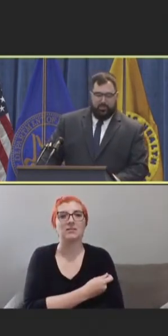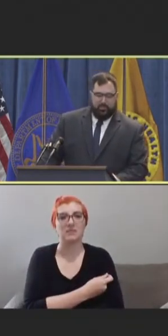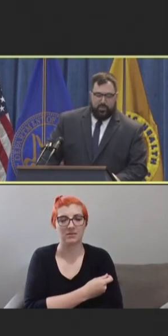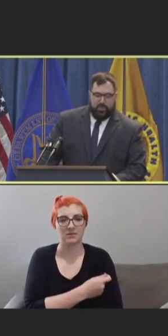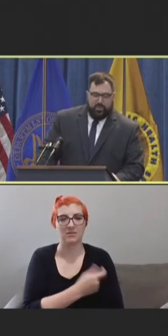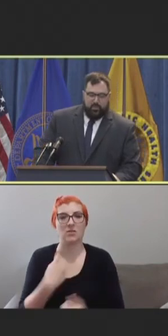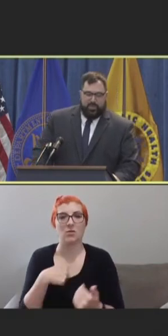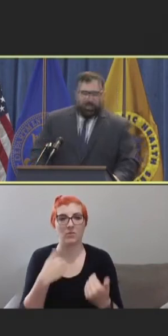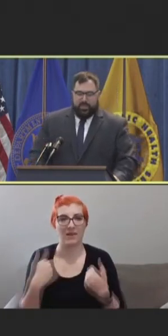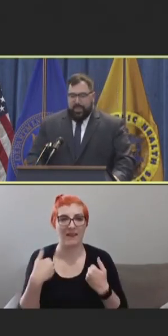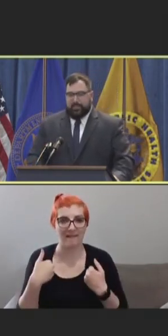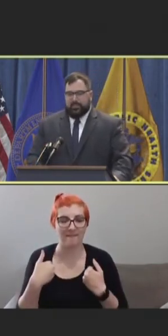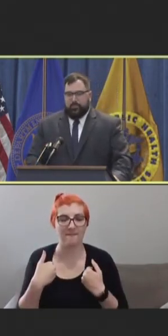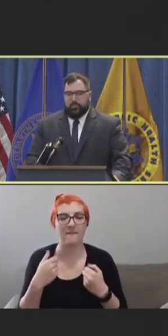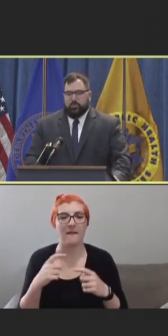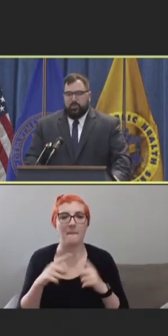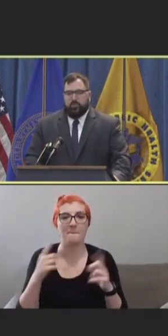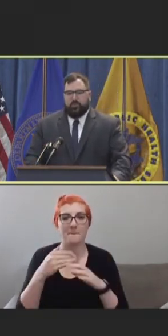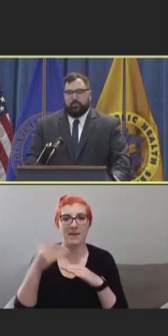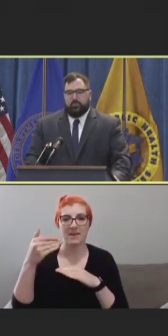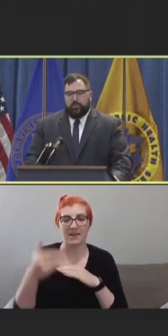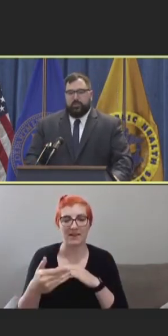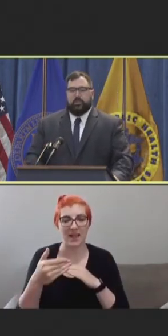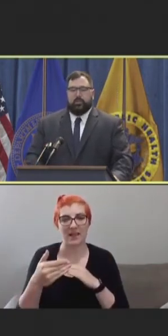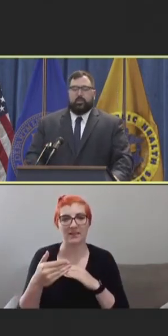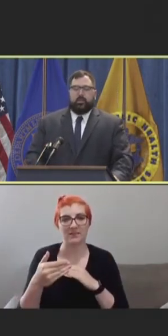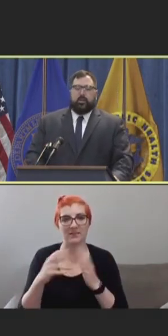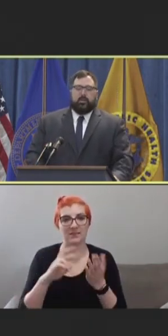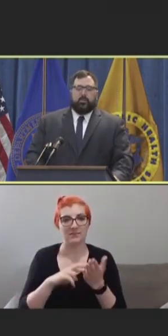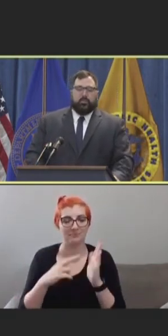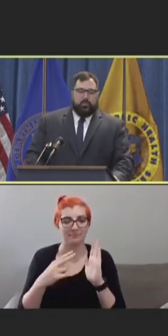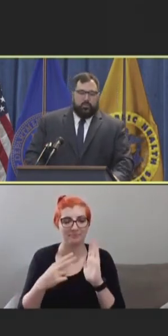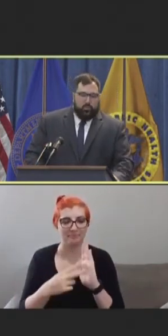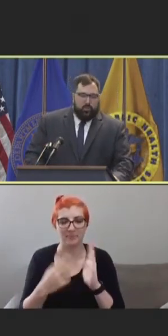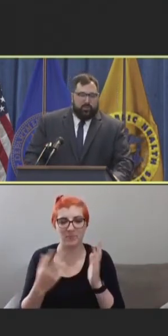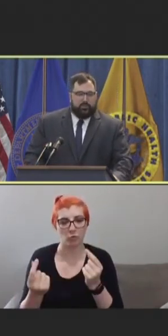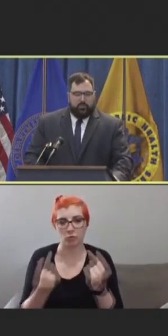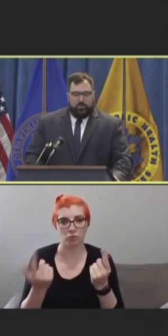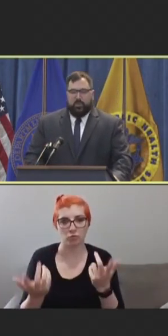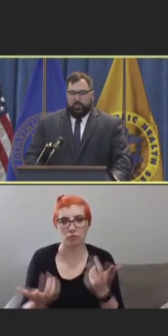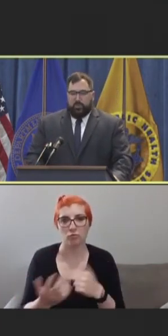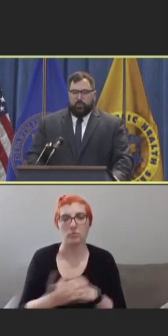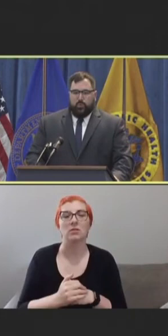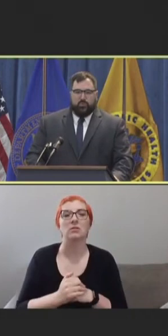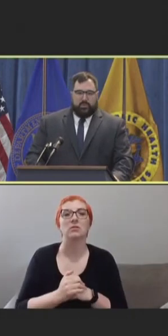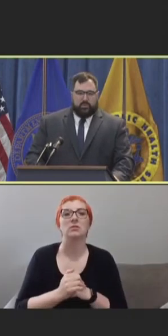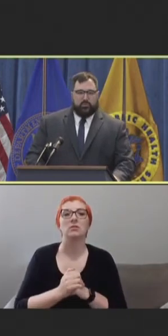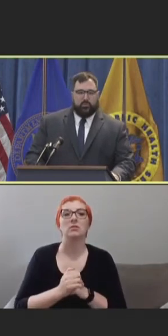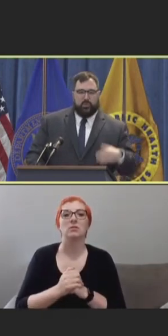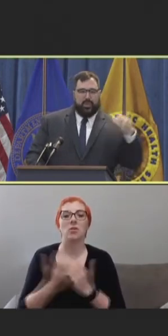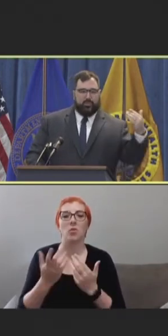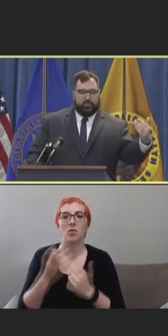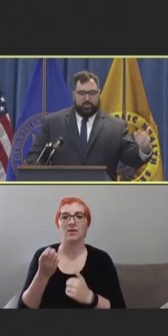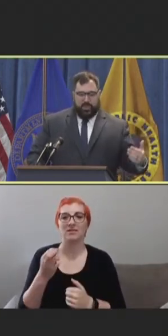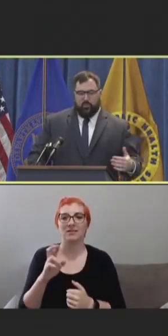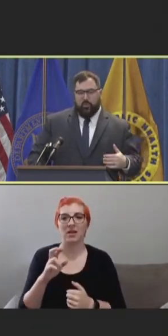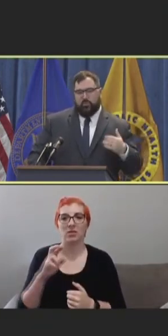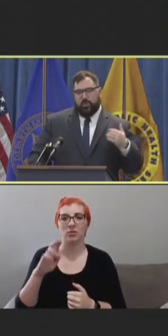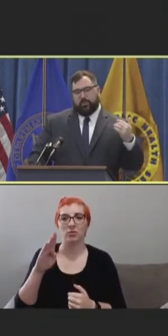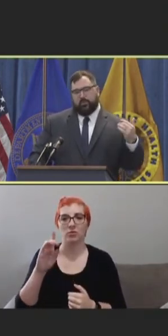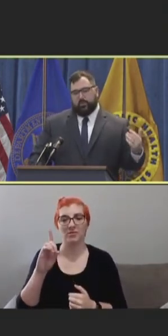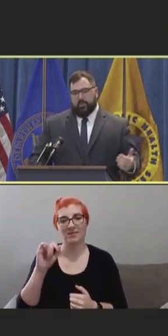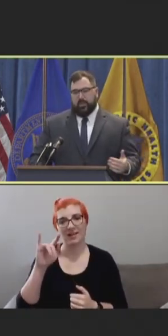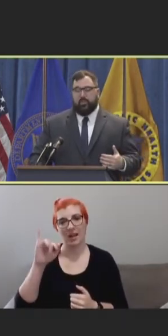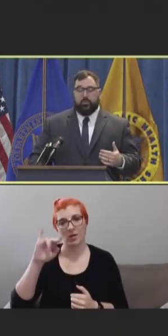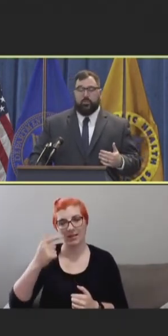have. But that next step is really going to be what Dr. Pullen was getting to, looking at the genetic